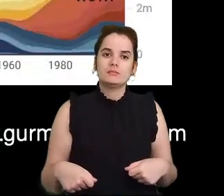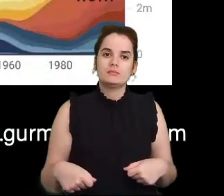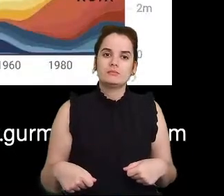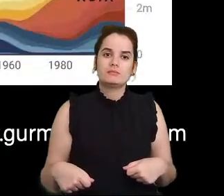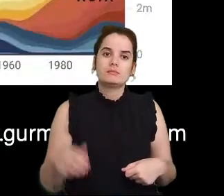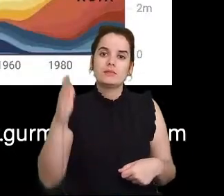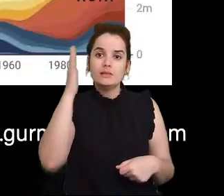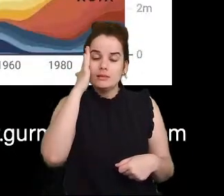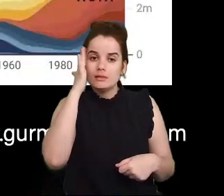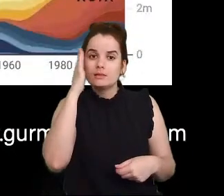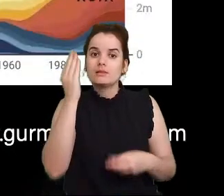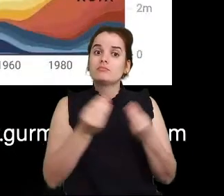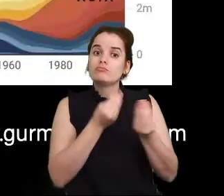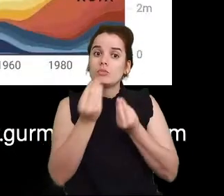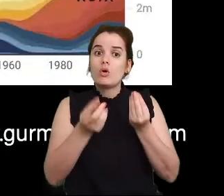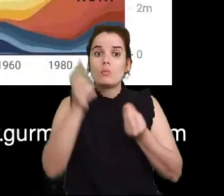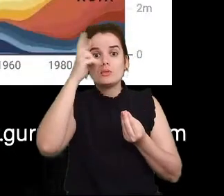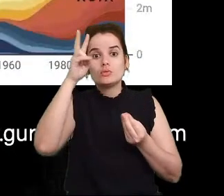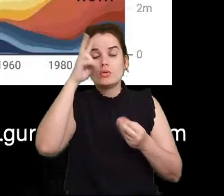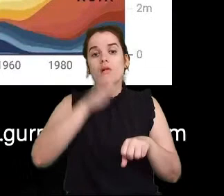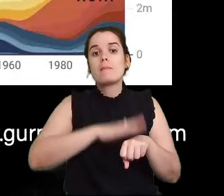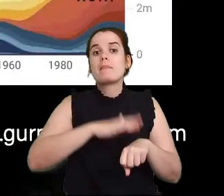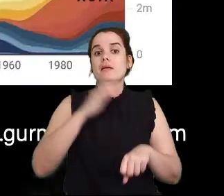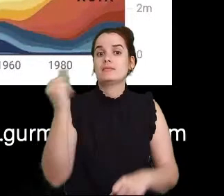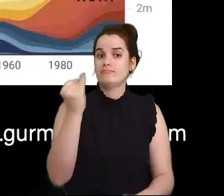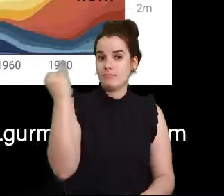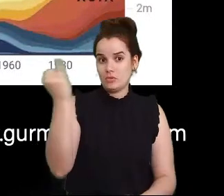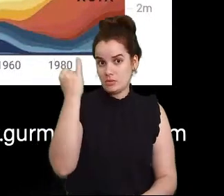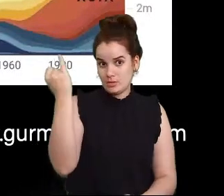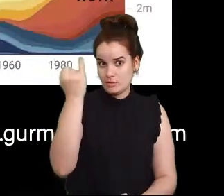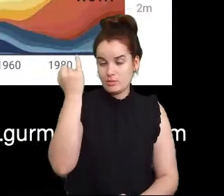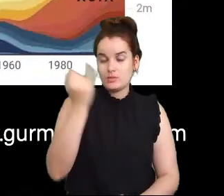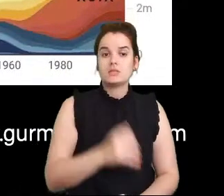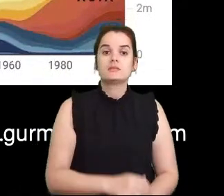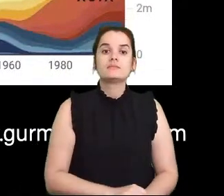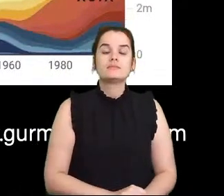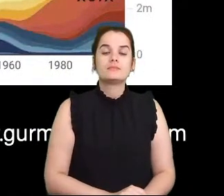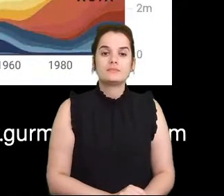another aspect to it is, those really beautiful, unique